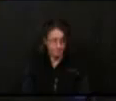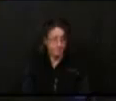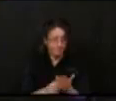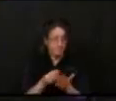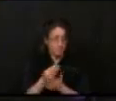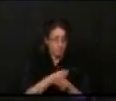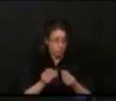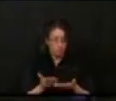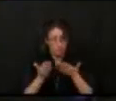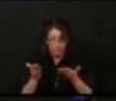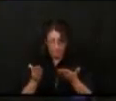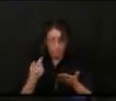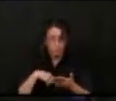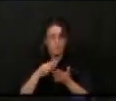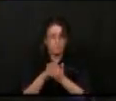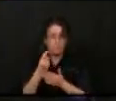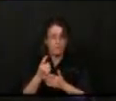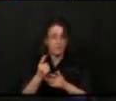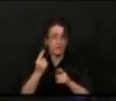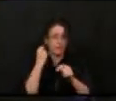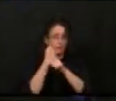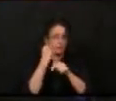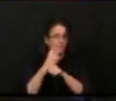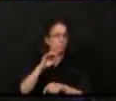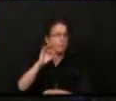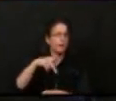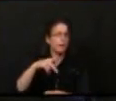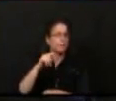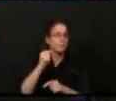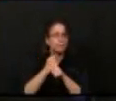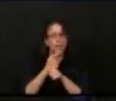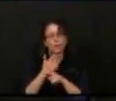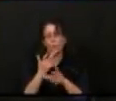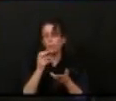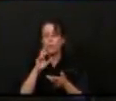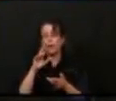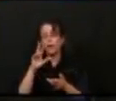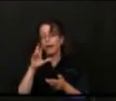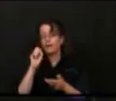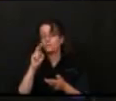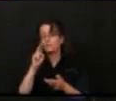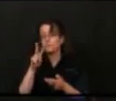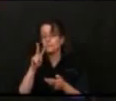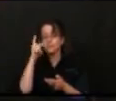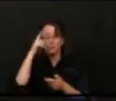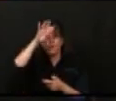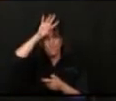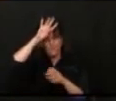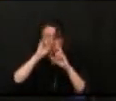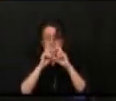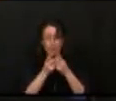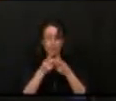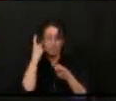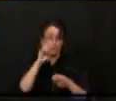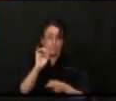a truck, and I'm saying a pickup truck, or an SUV for the fire department for emergency